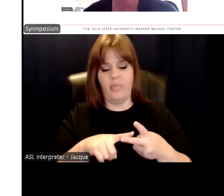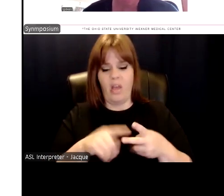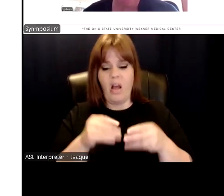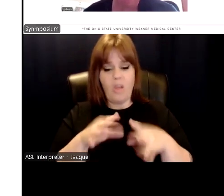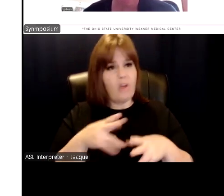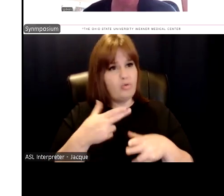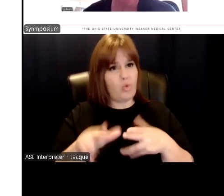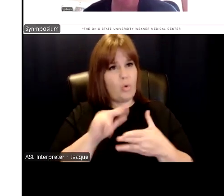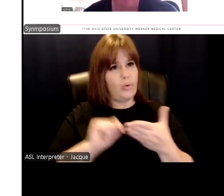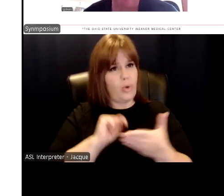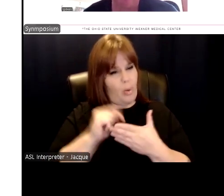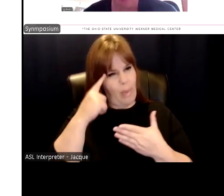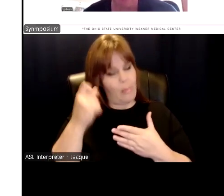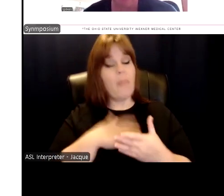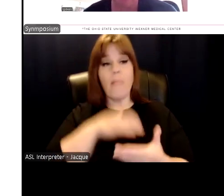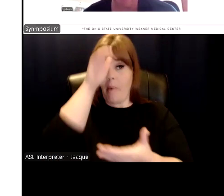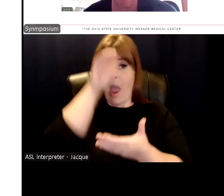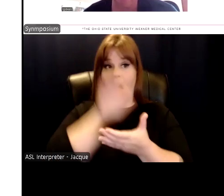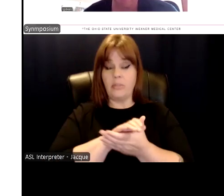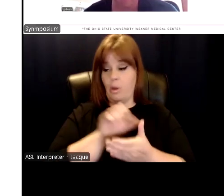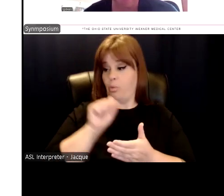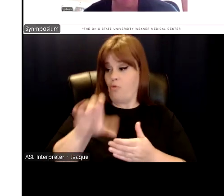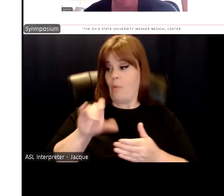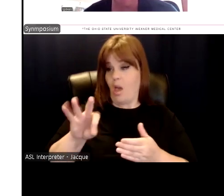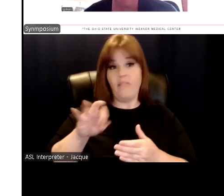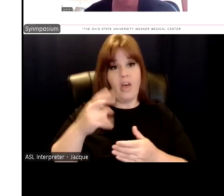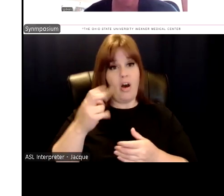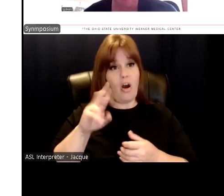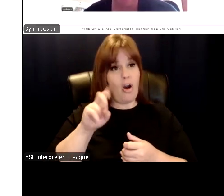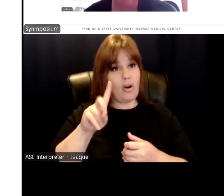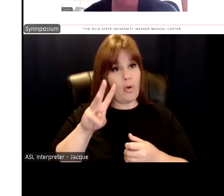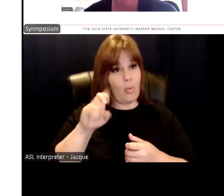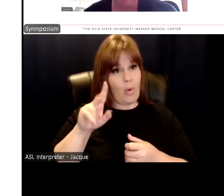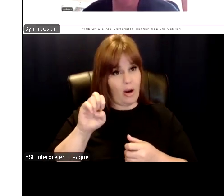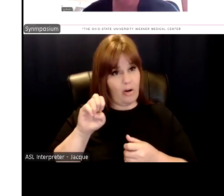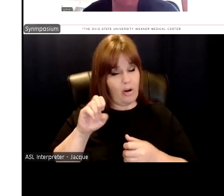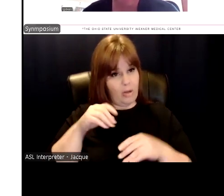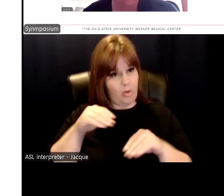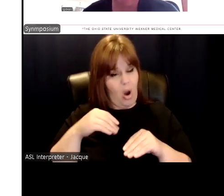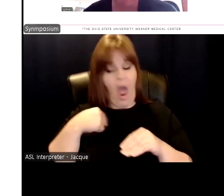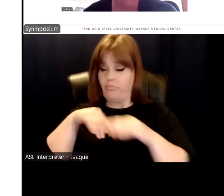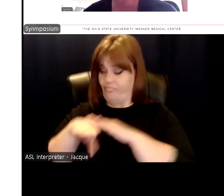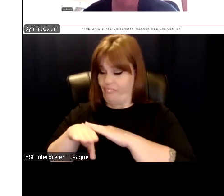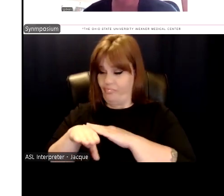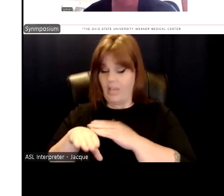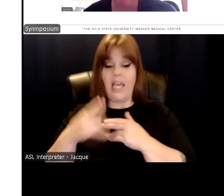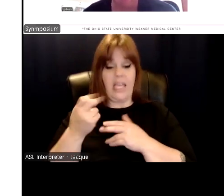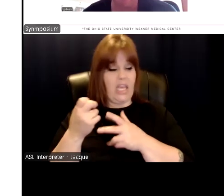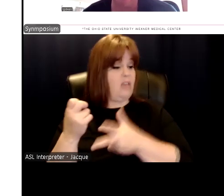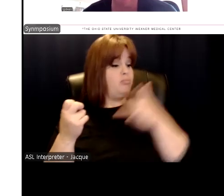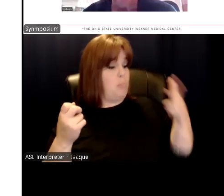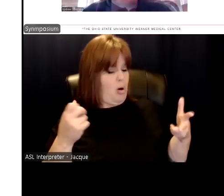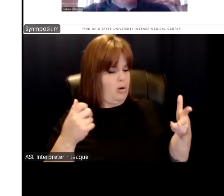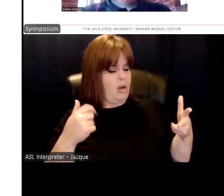So when my husband dropped me off at the hardware store, I went inside and he went parked, and when I came back out, I couldn't remember where the